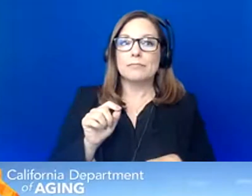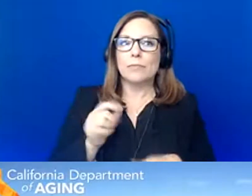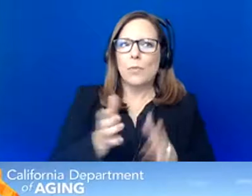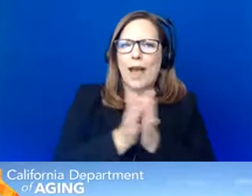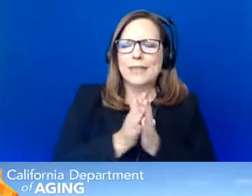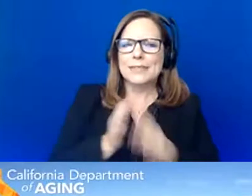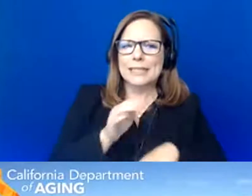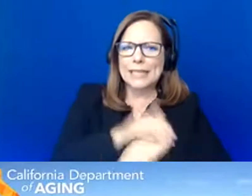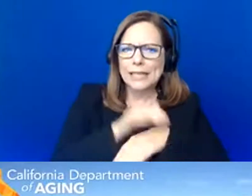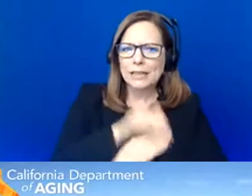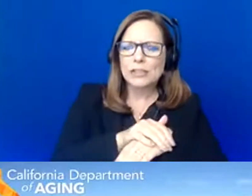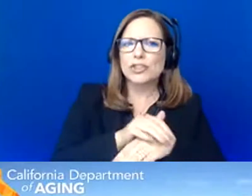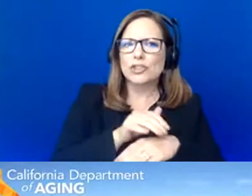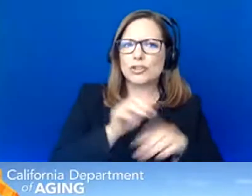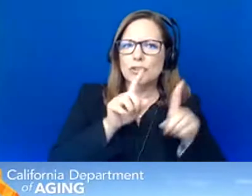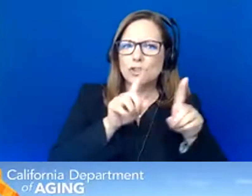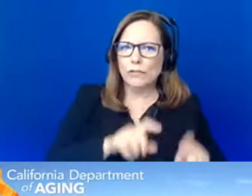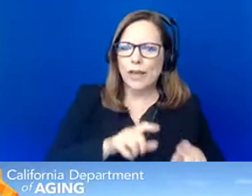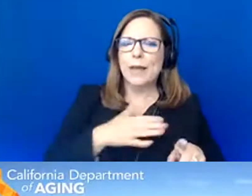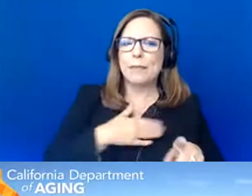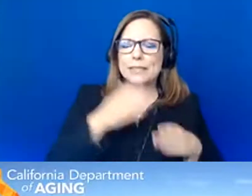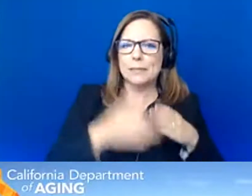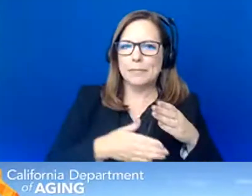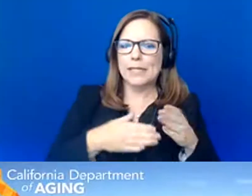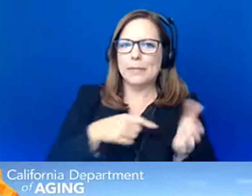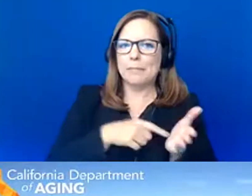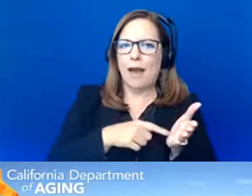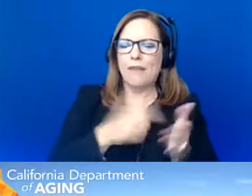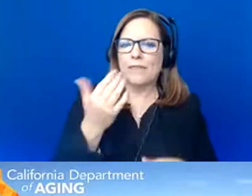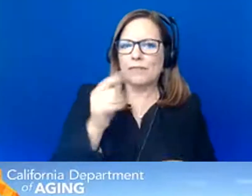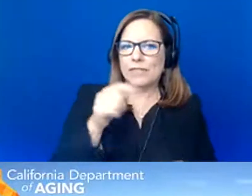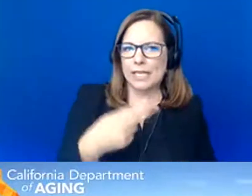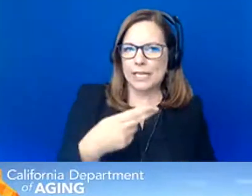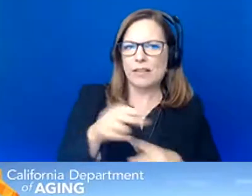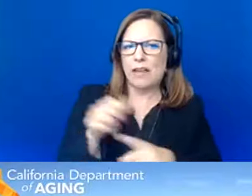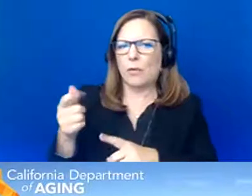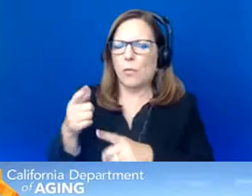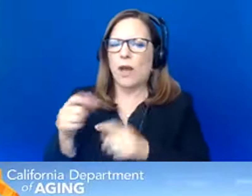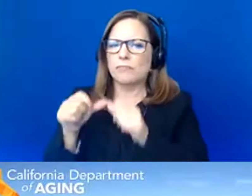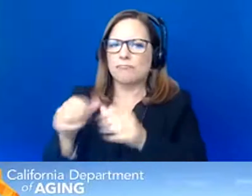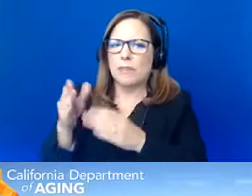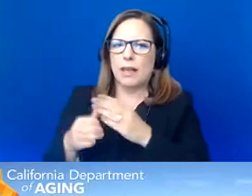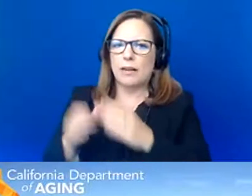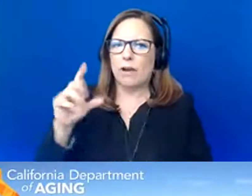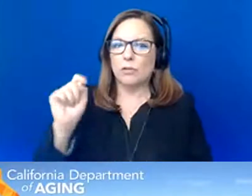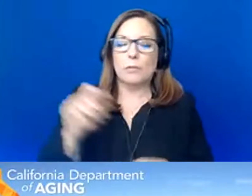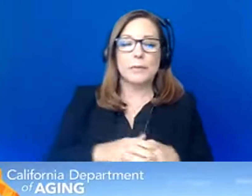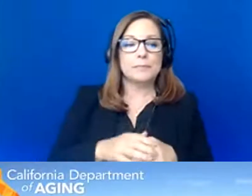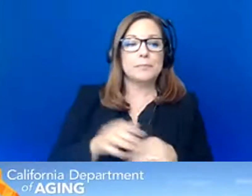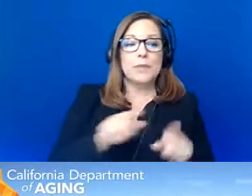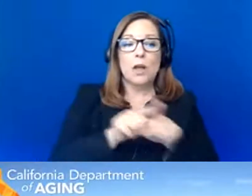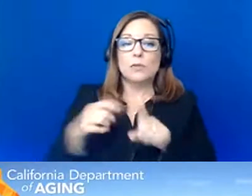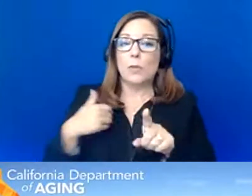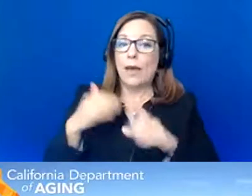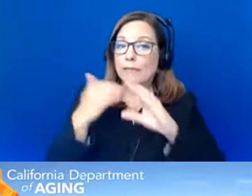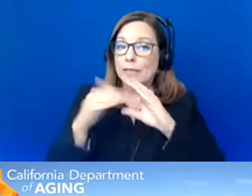participants that are taking the survey to complete it by the 15th. Also, we welcome any written recommendations via email.